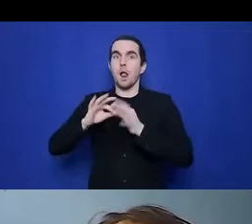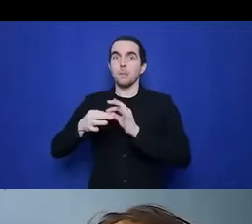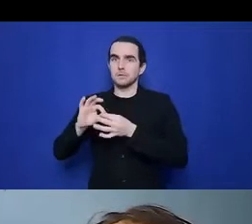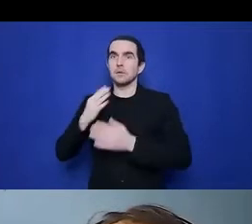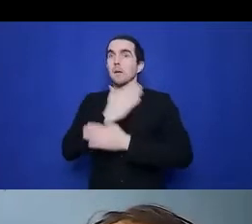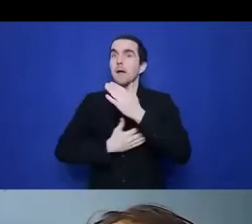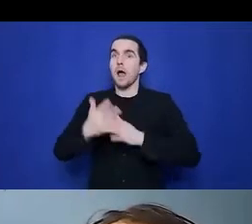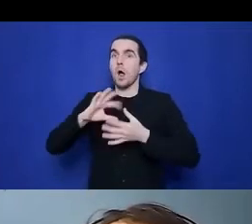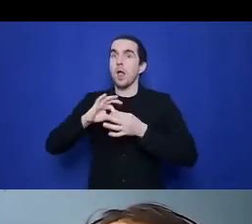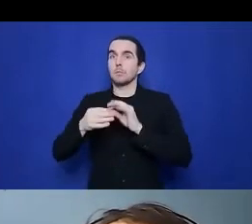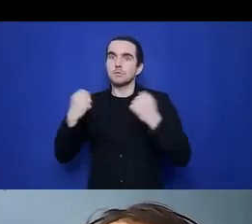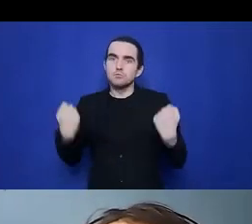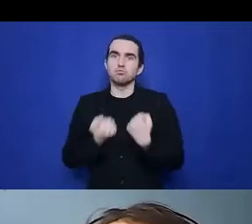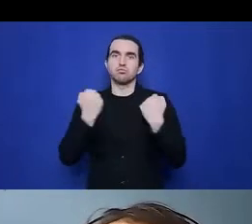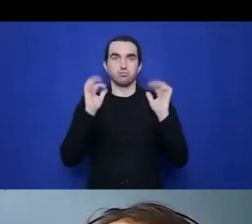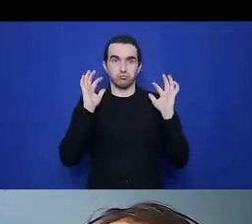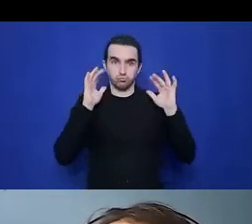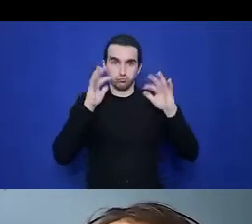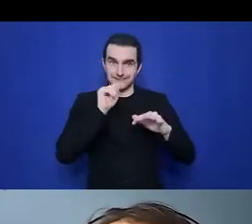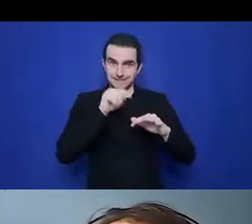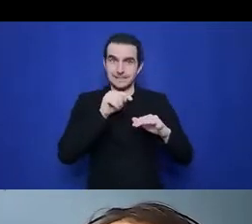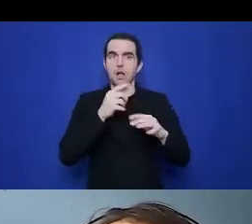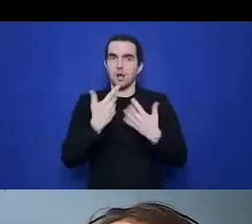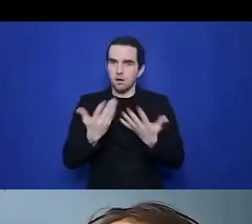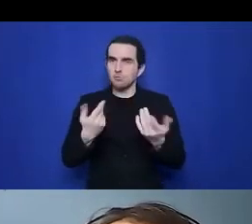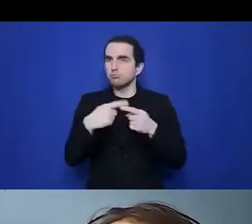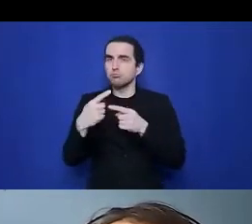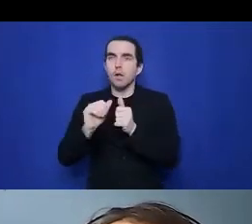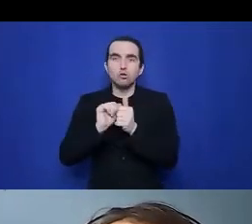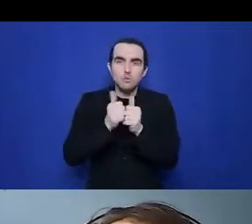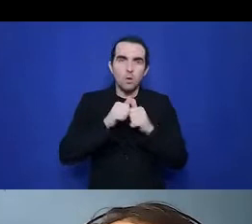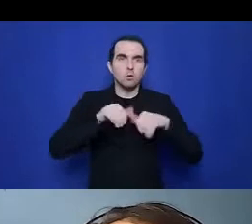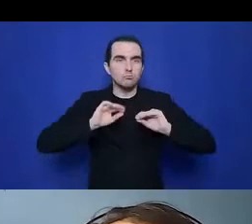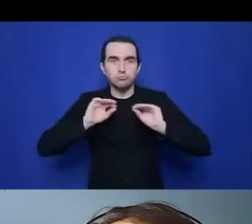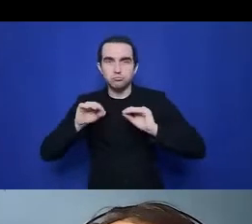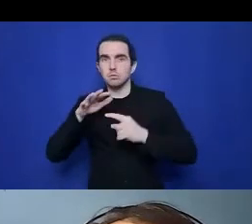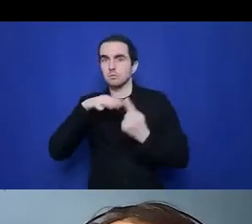disabilities. Lakeshore is also home to the National Center on